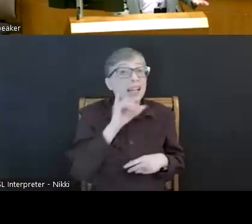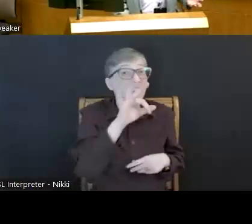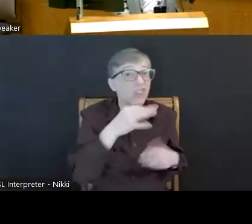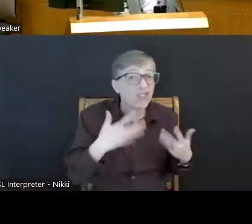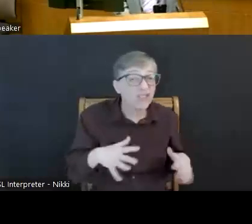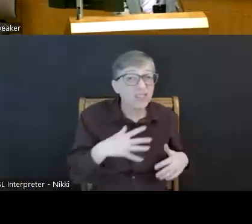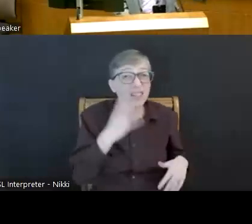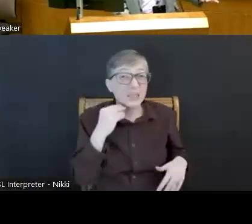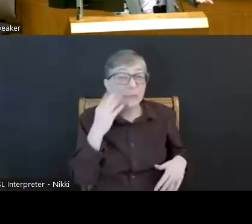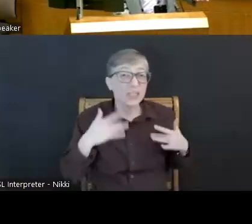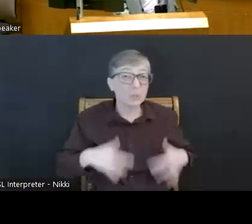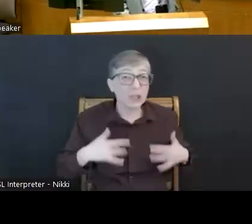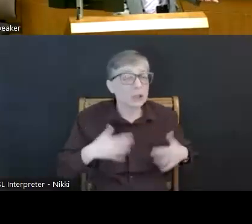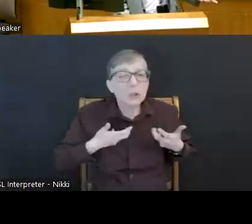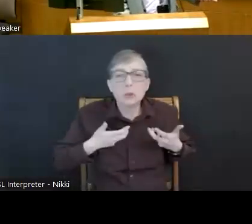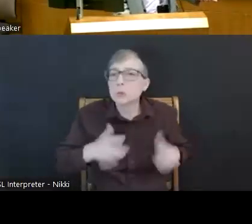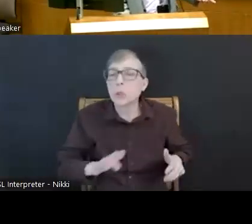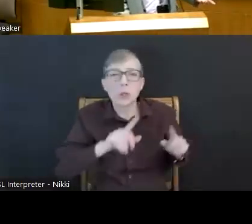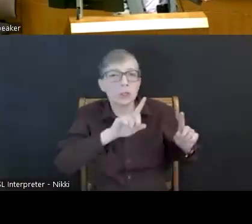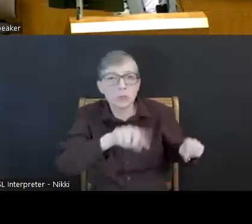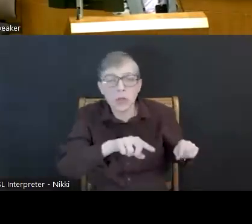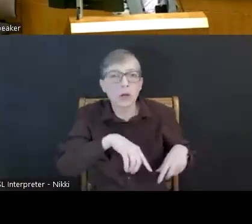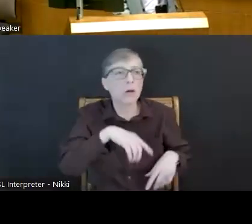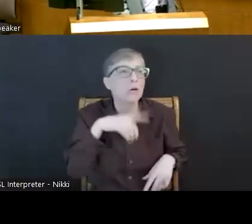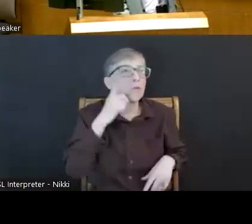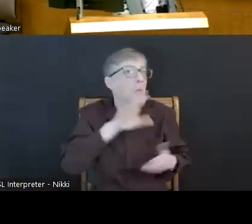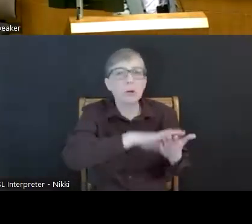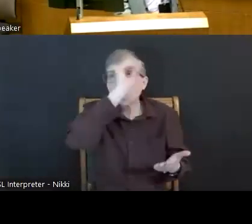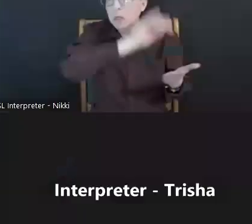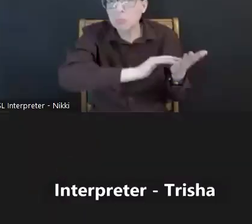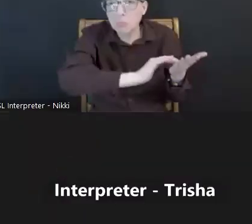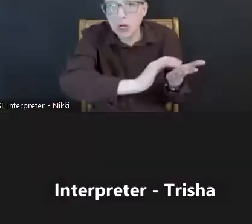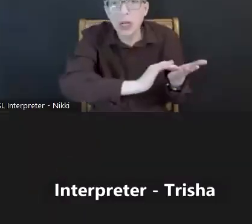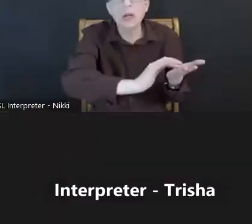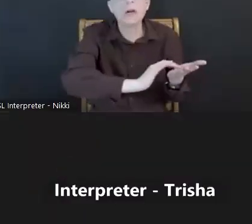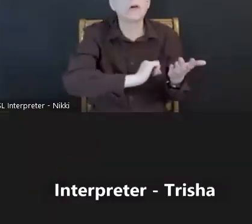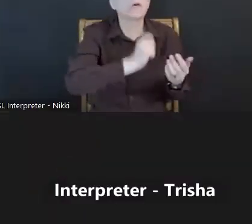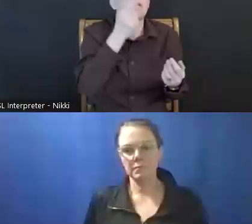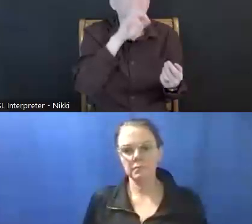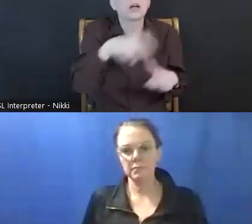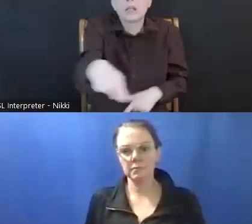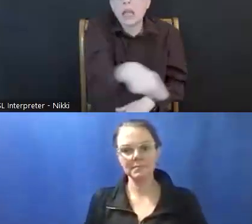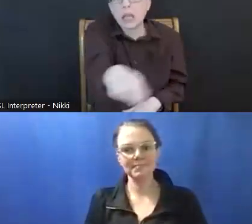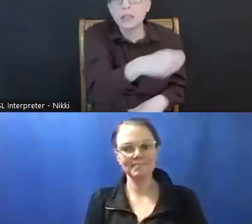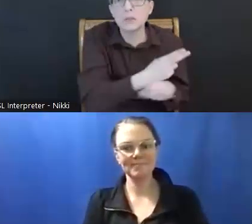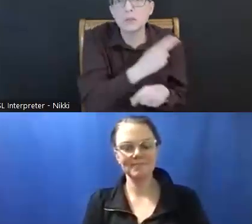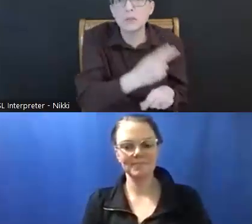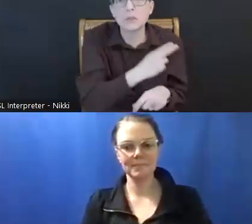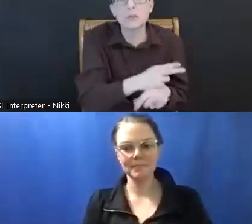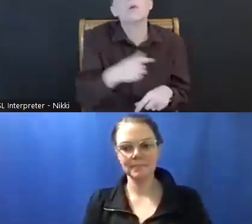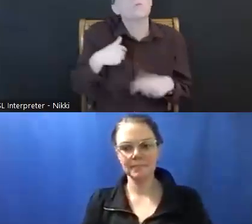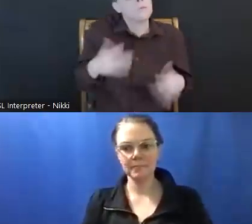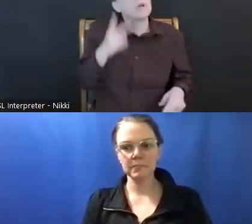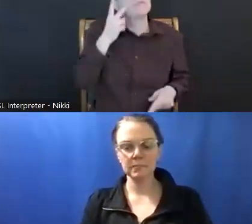or even show up to treatment to use the white cane or whatever. So there's a sense to it. But I've seen a lot of people do both at the same